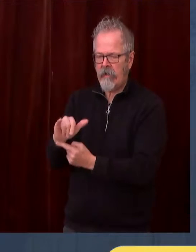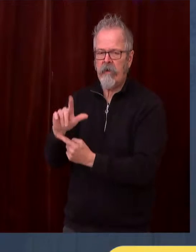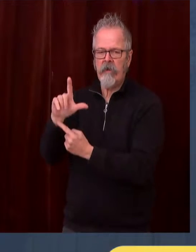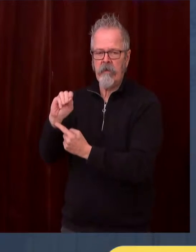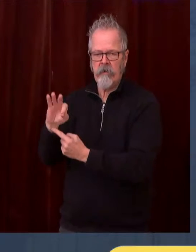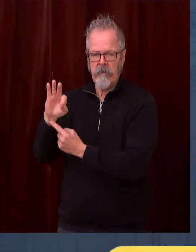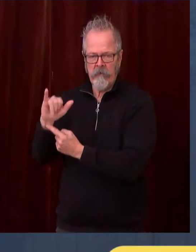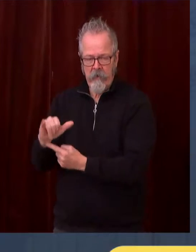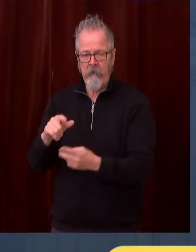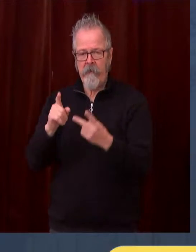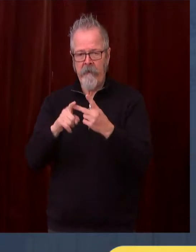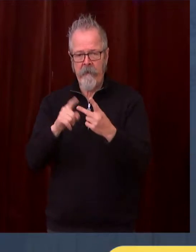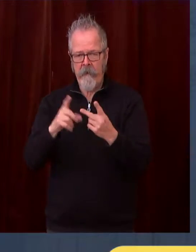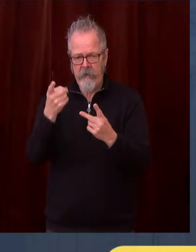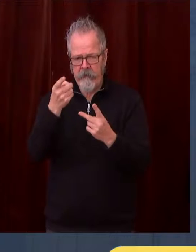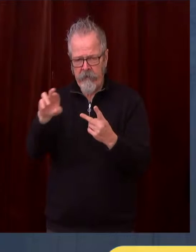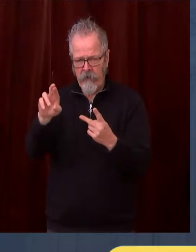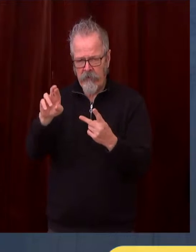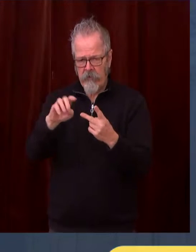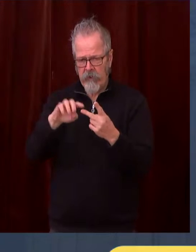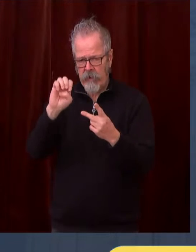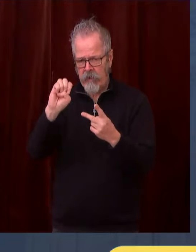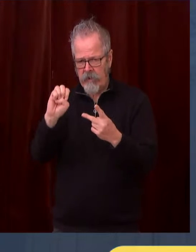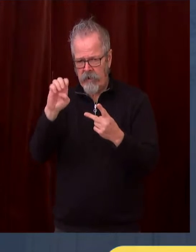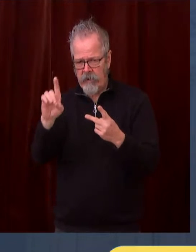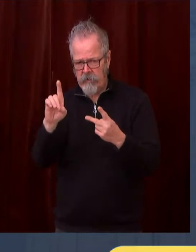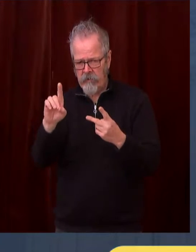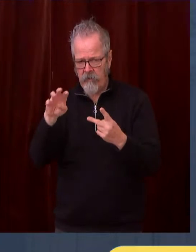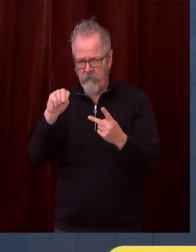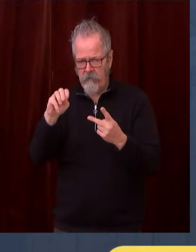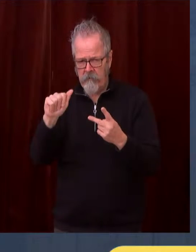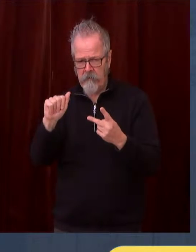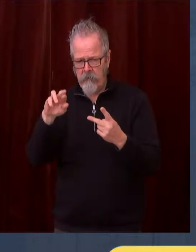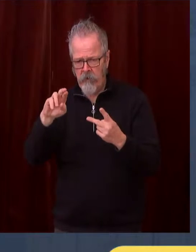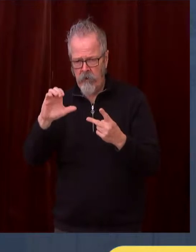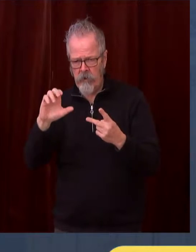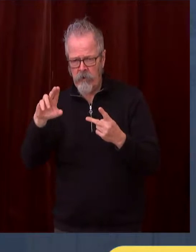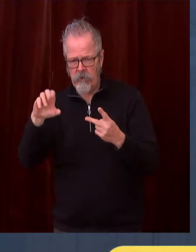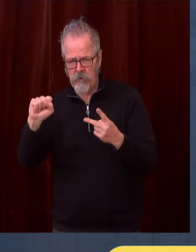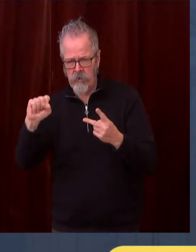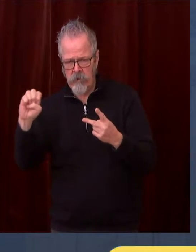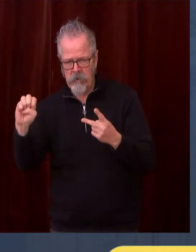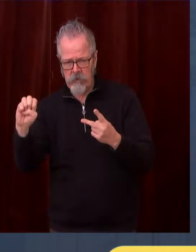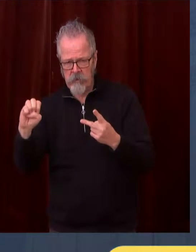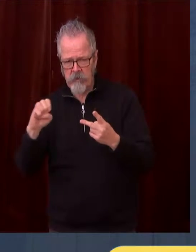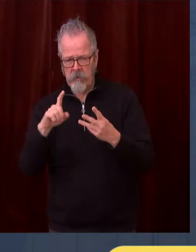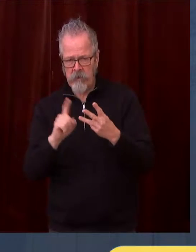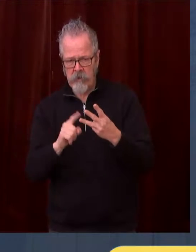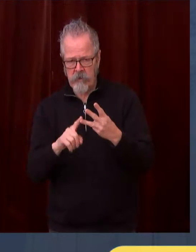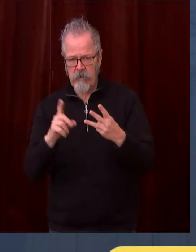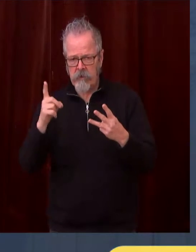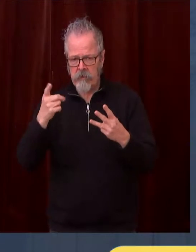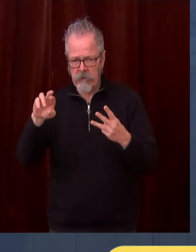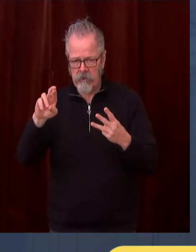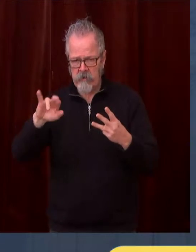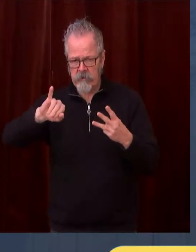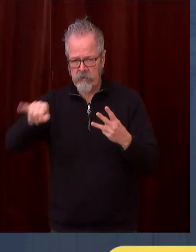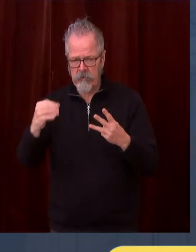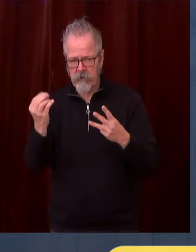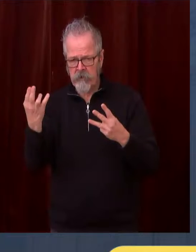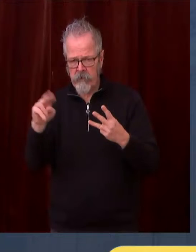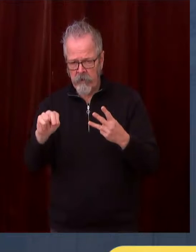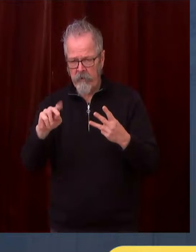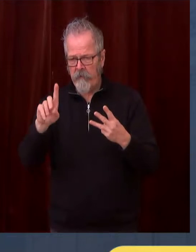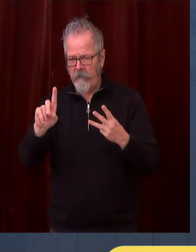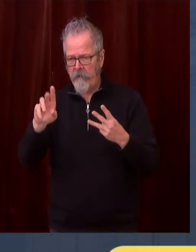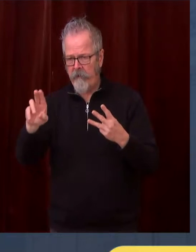Work Group. I'd now like to turn first to Dr. Lofi for her comments. Dr. Lofi. Well, thank you,